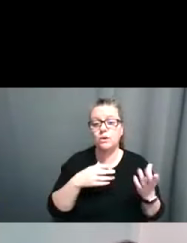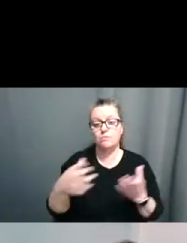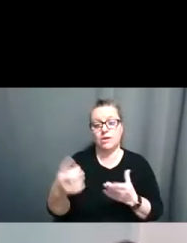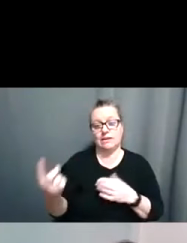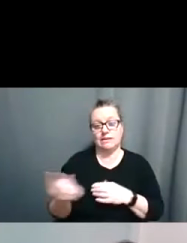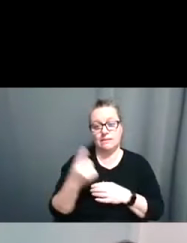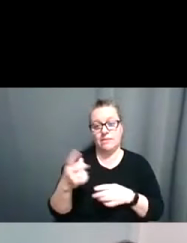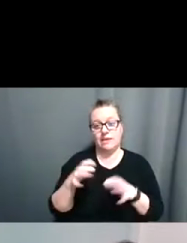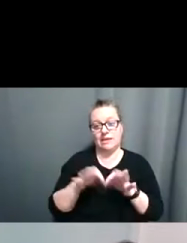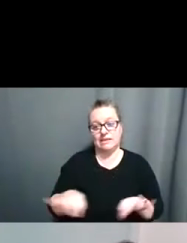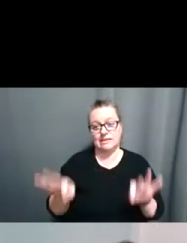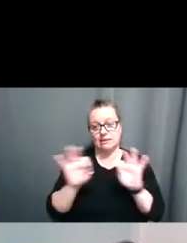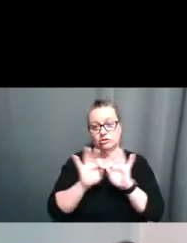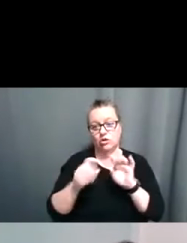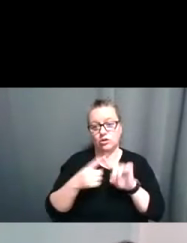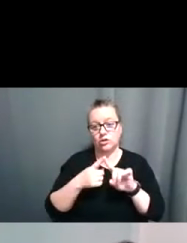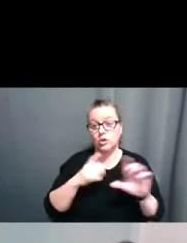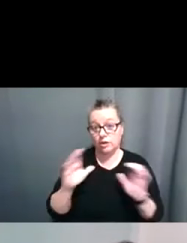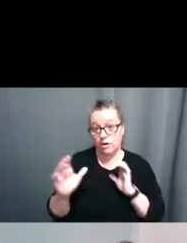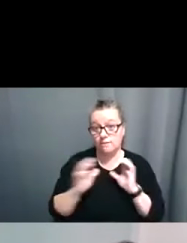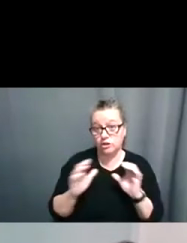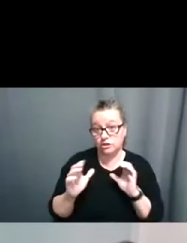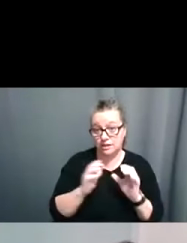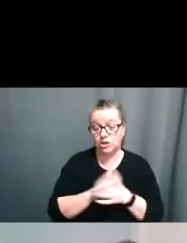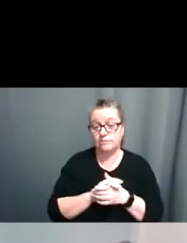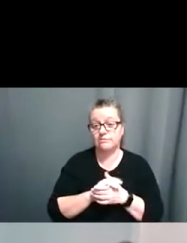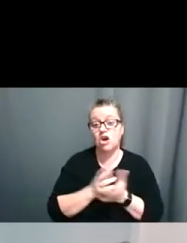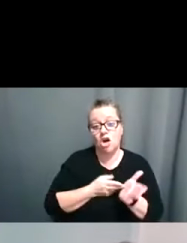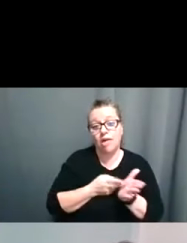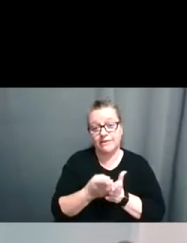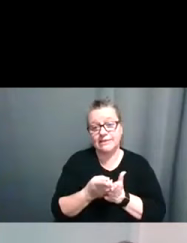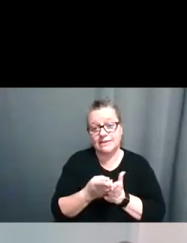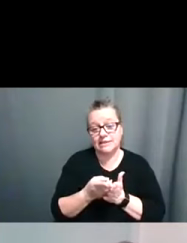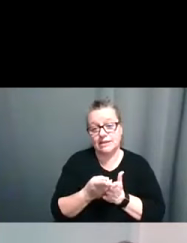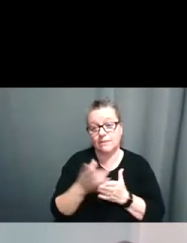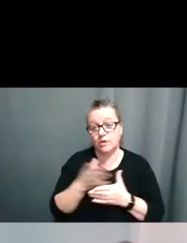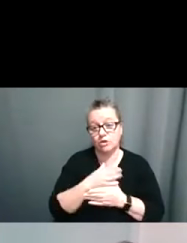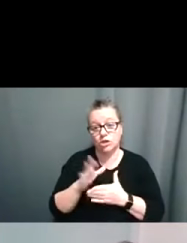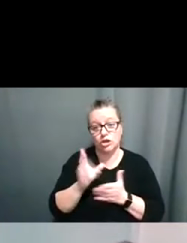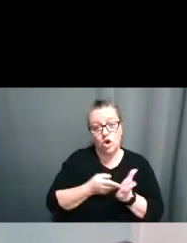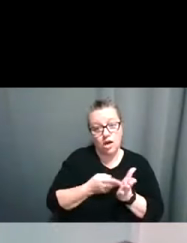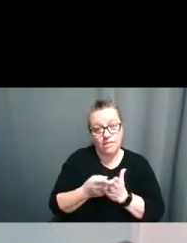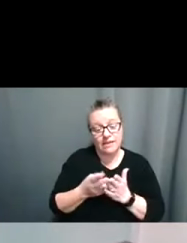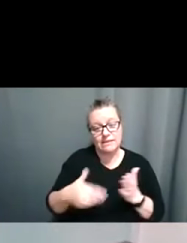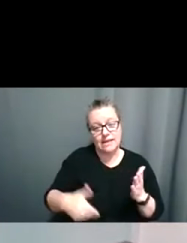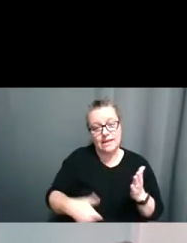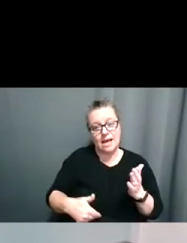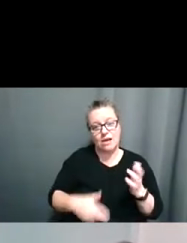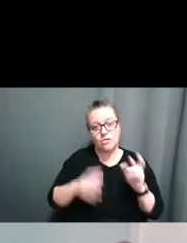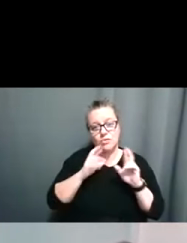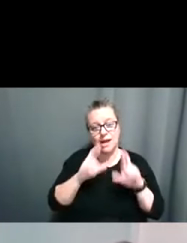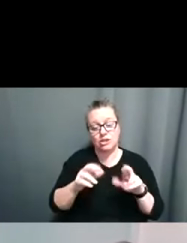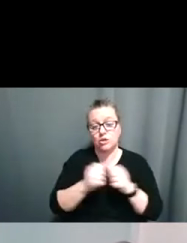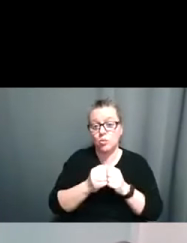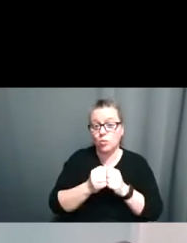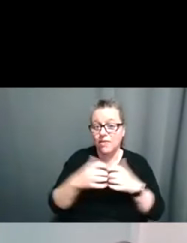absolutely essential into the conversation: authenticity. If you share your authentic gut reaction without arguing or wrong spotting,